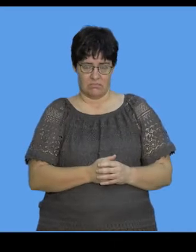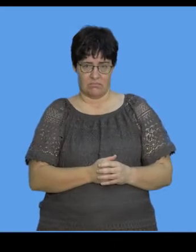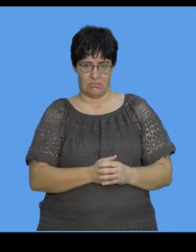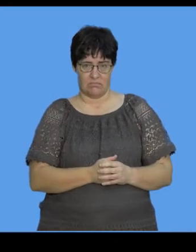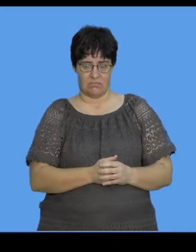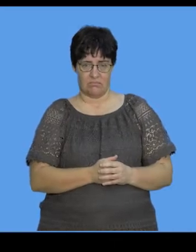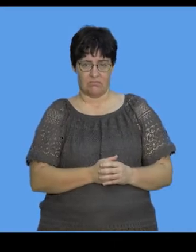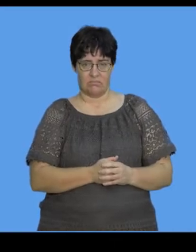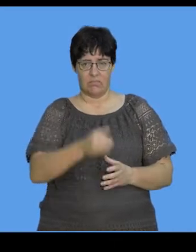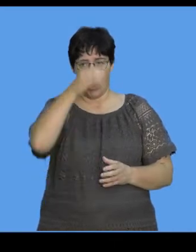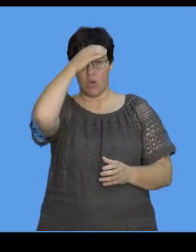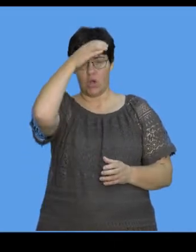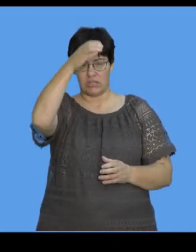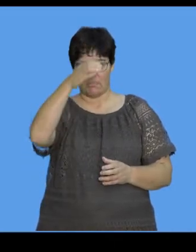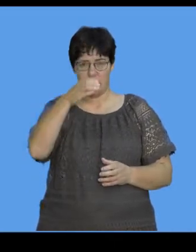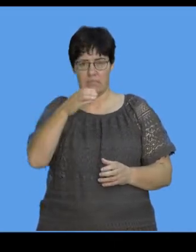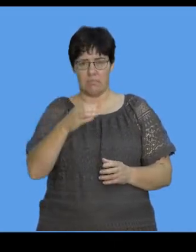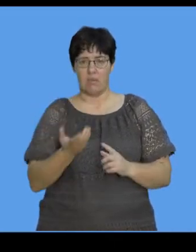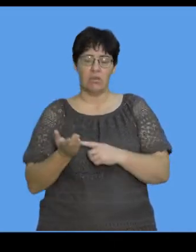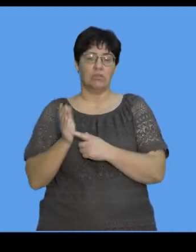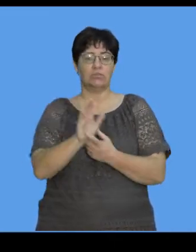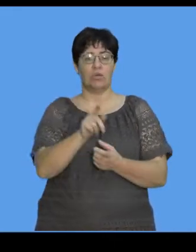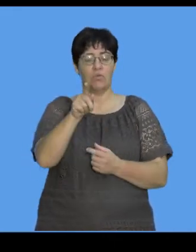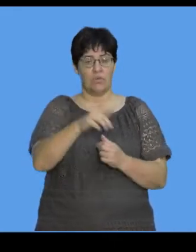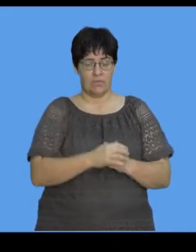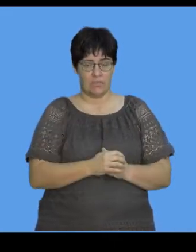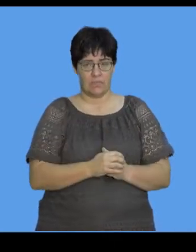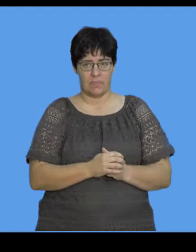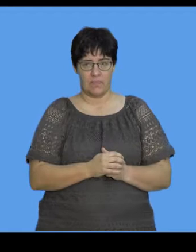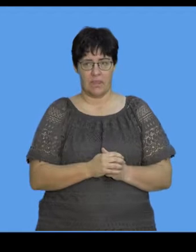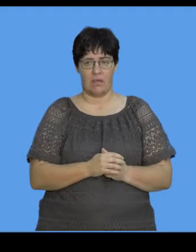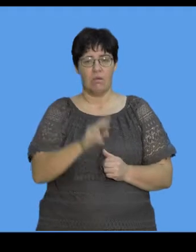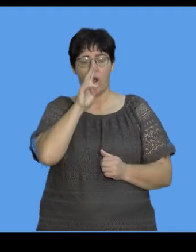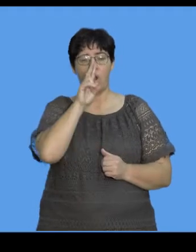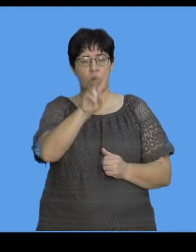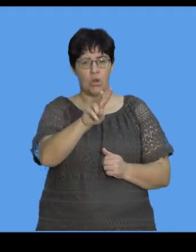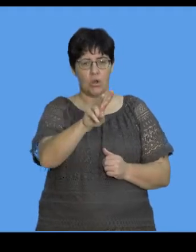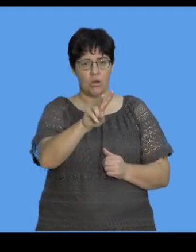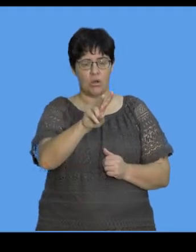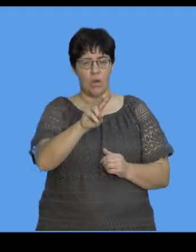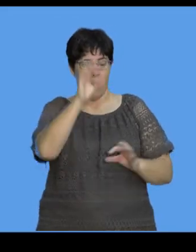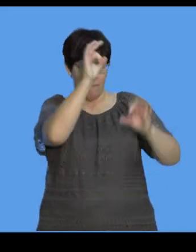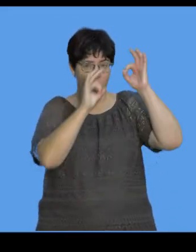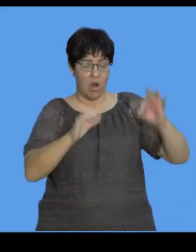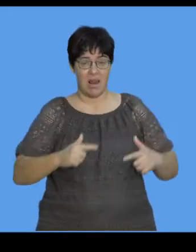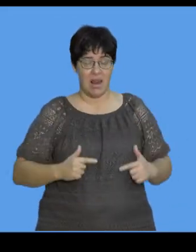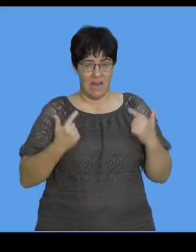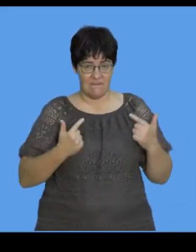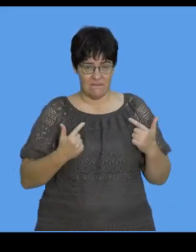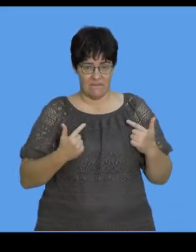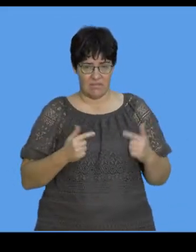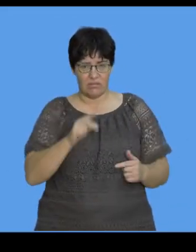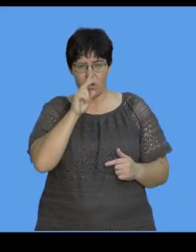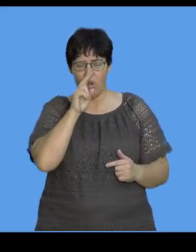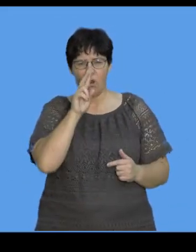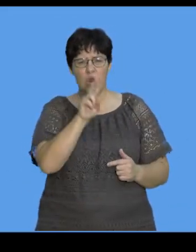going to look at, I'm going to just show you over here. Right, when we look at molecules of life, you're going to look a